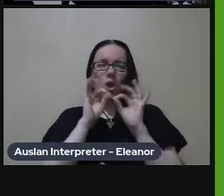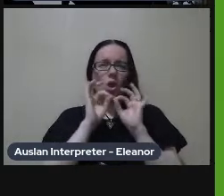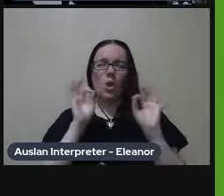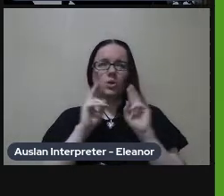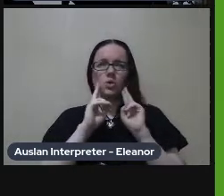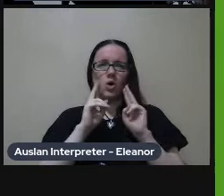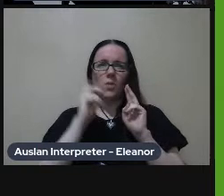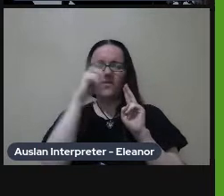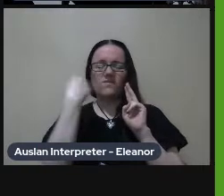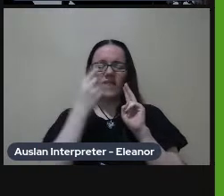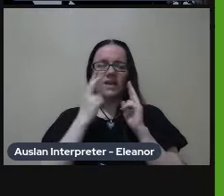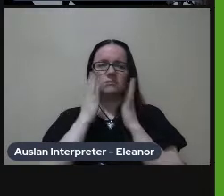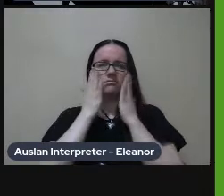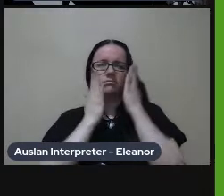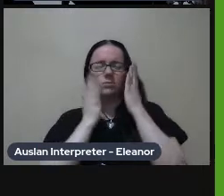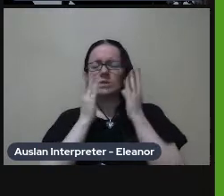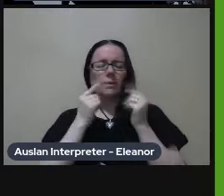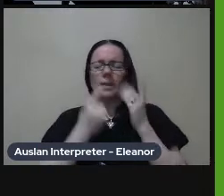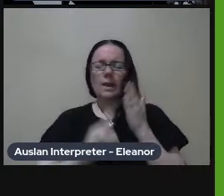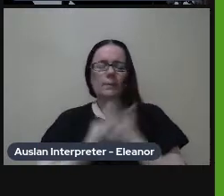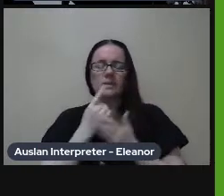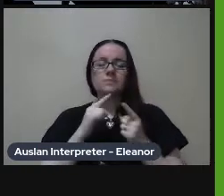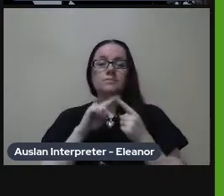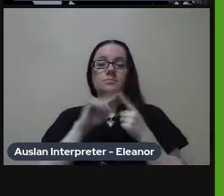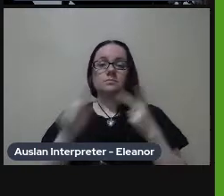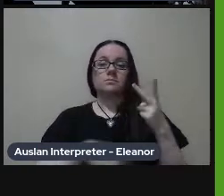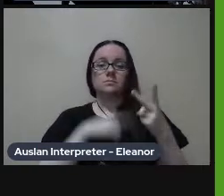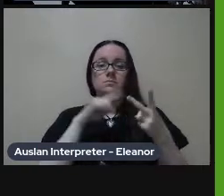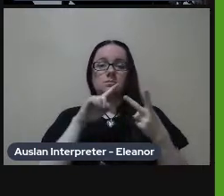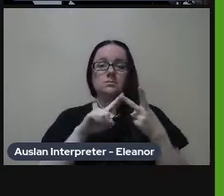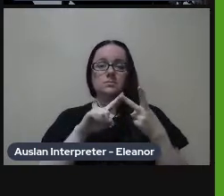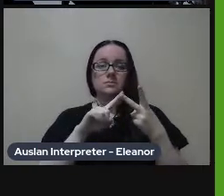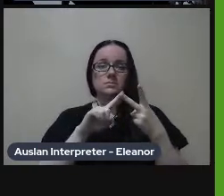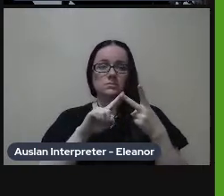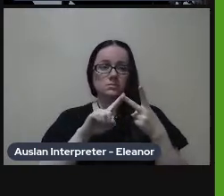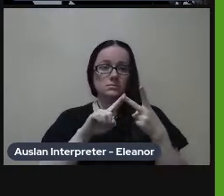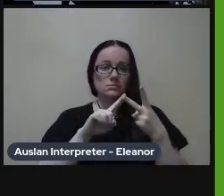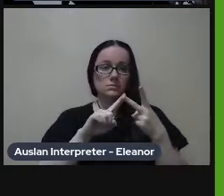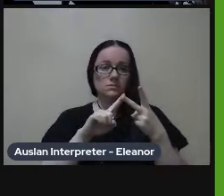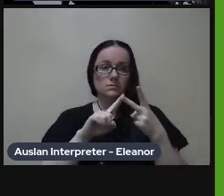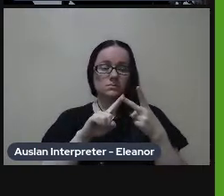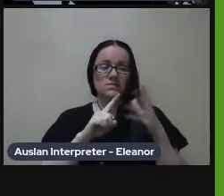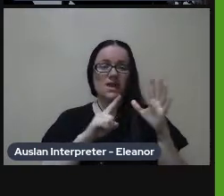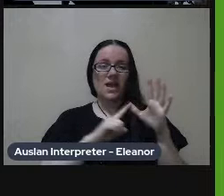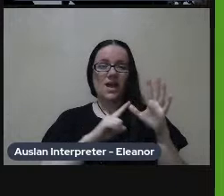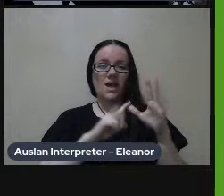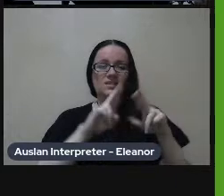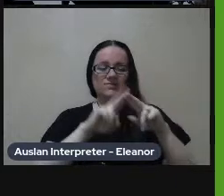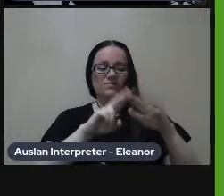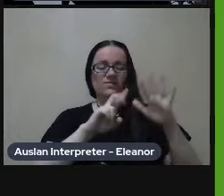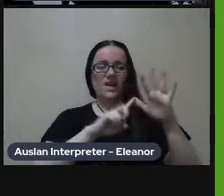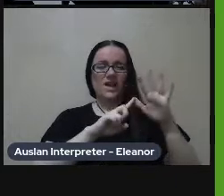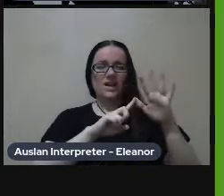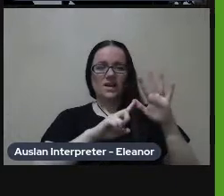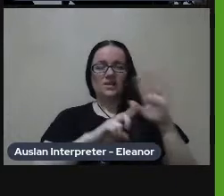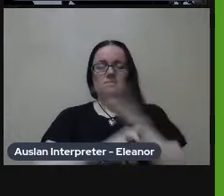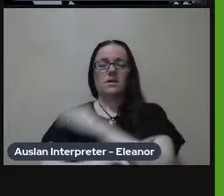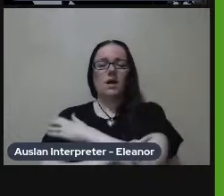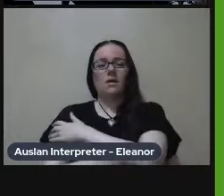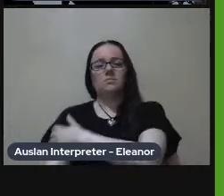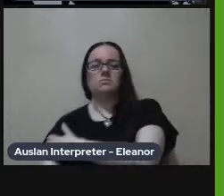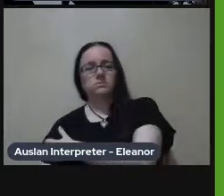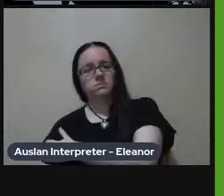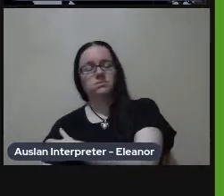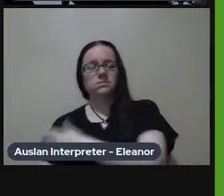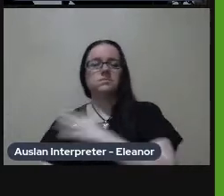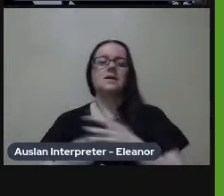them, that's a sign that a stroke could be happening. What's the next one? A for arm. Everyone here knows, which is fantastic.